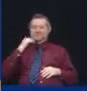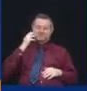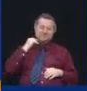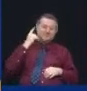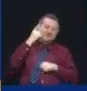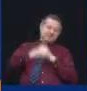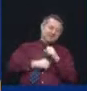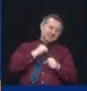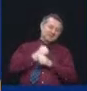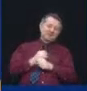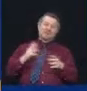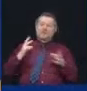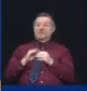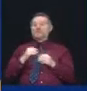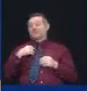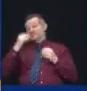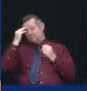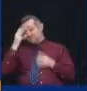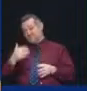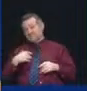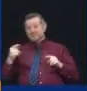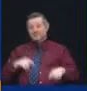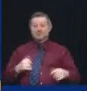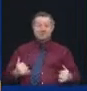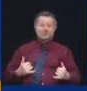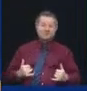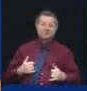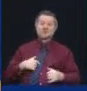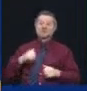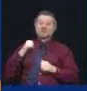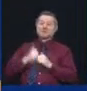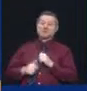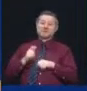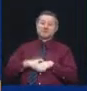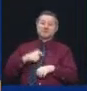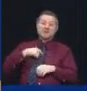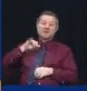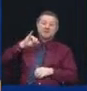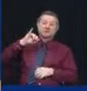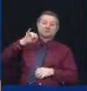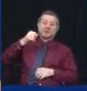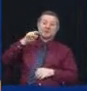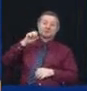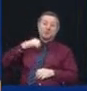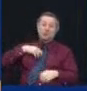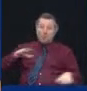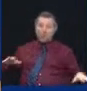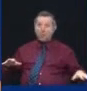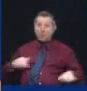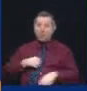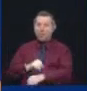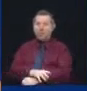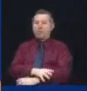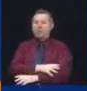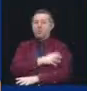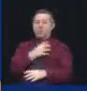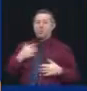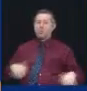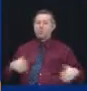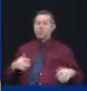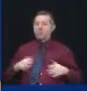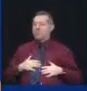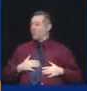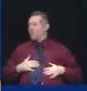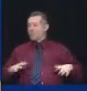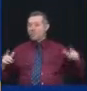and I tell you, coming here today, every time I walk into this building, I get chills all through me. I mean,